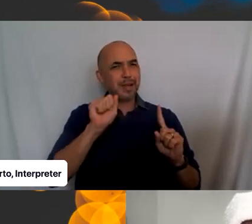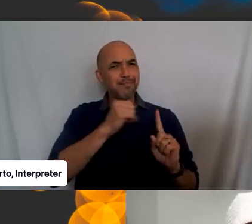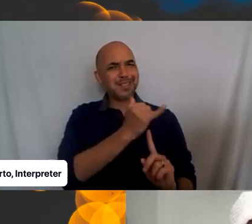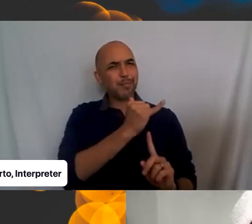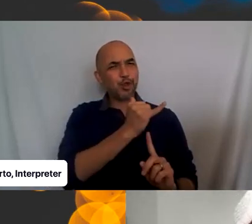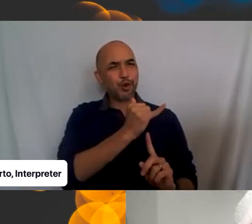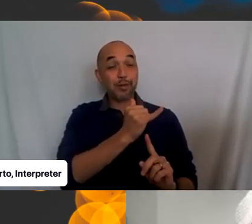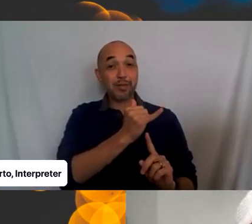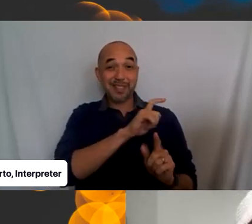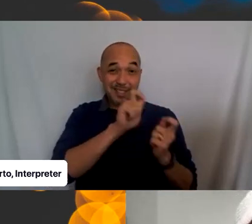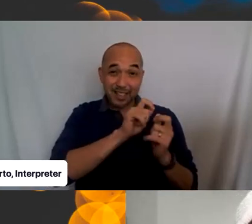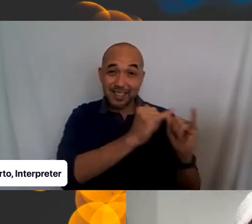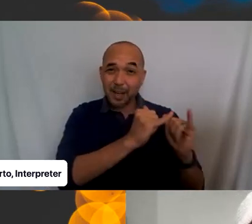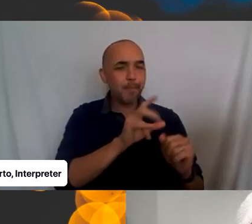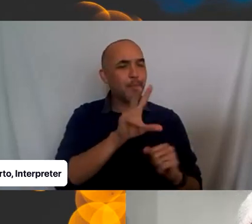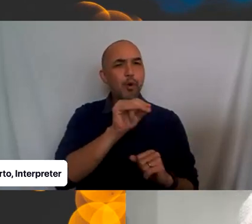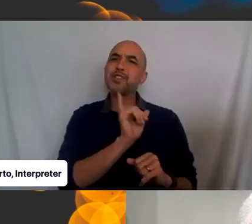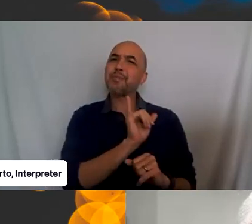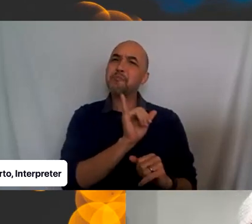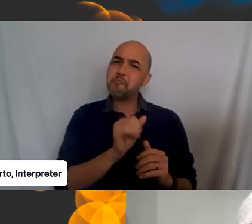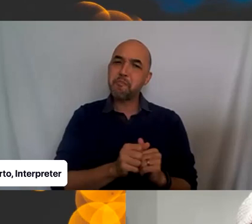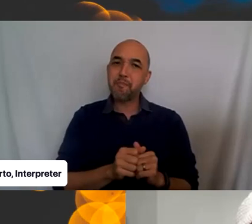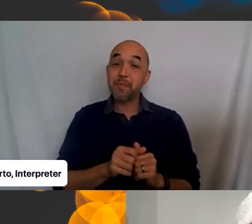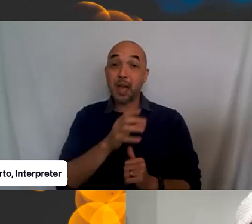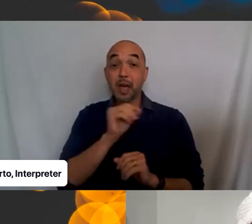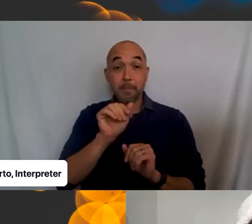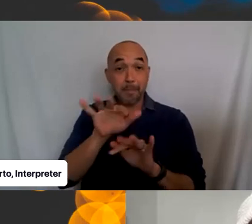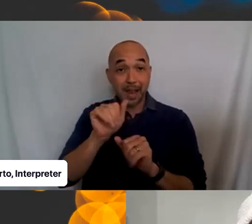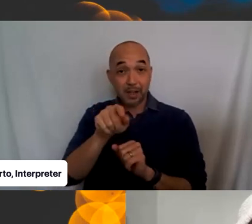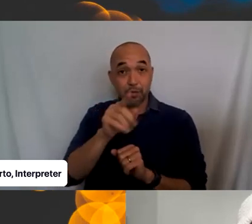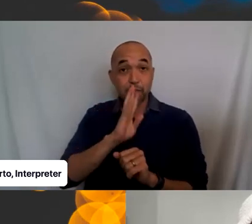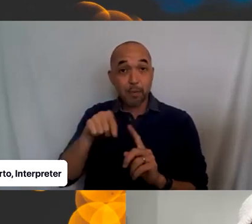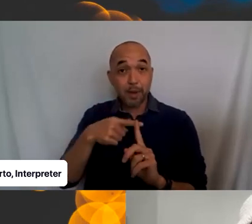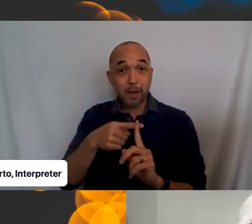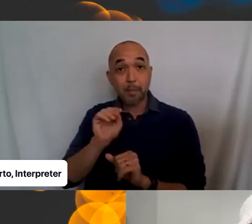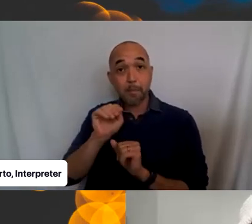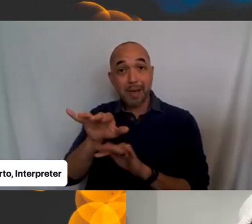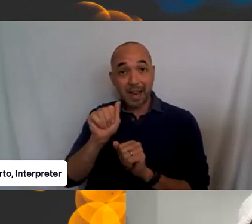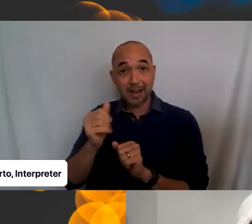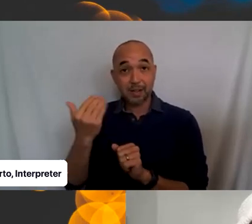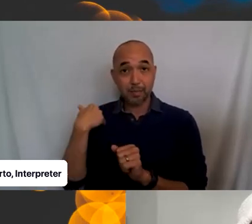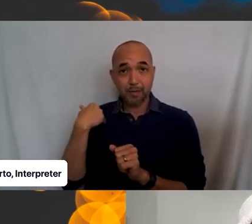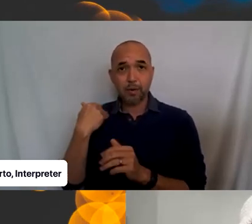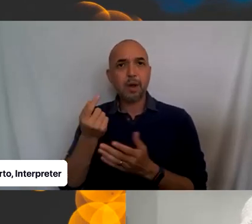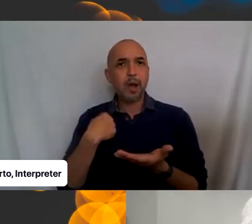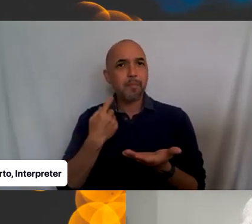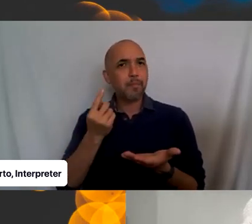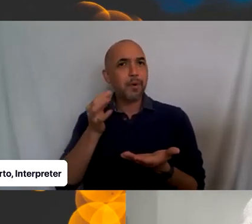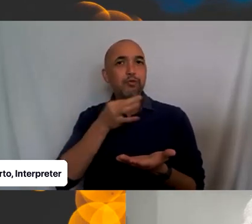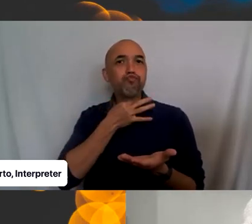sure. Absolutely. Well, and lots of magic. You were talking about magic before as well. I'd love to hear